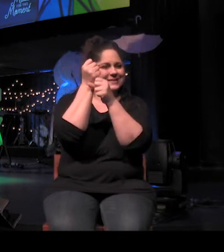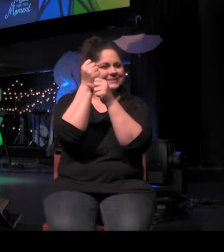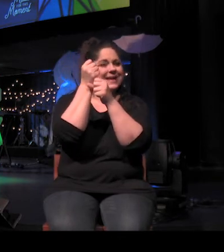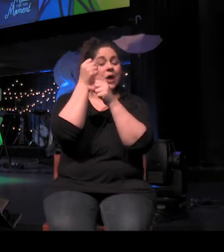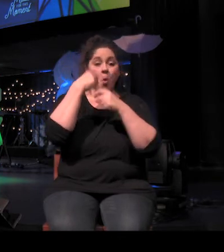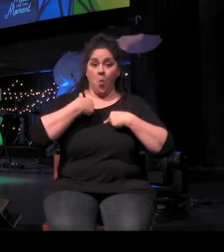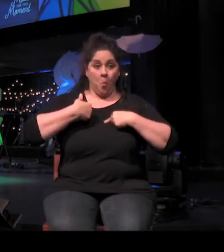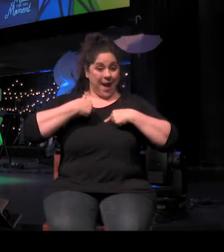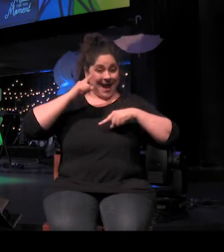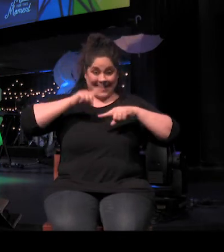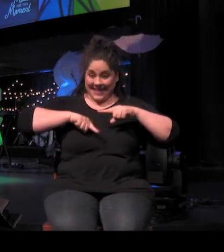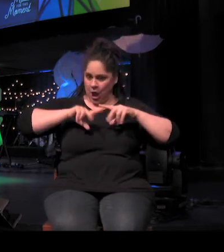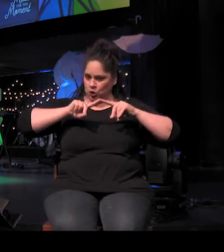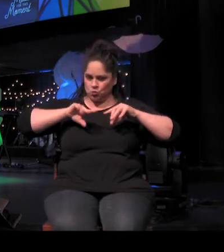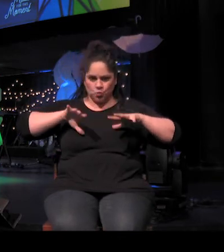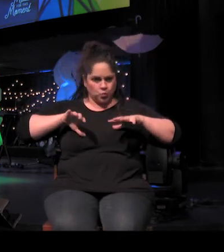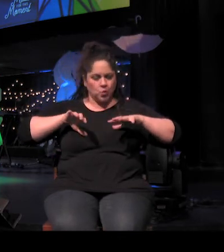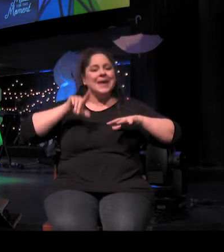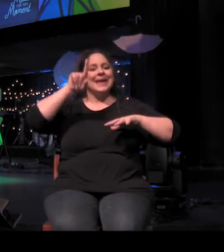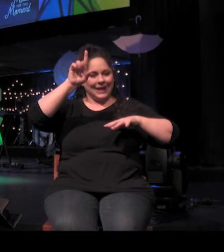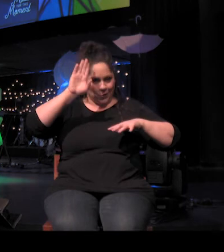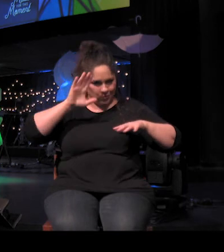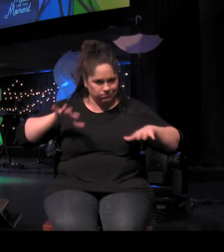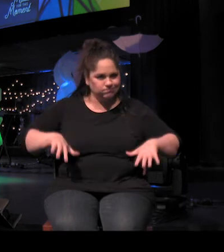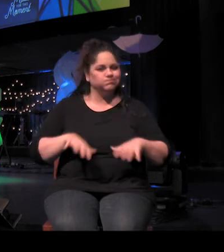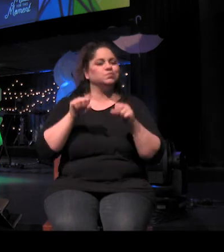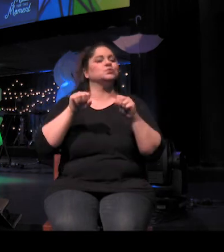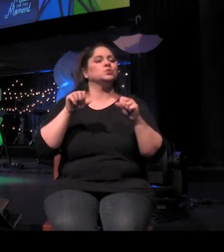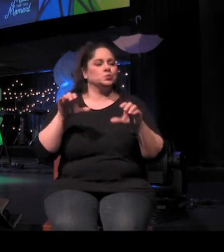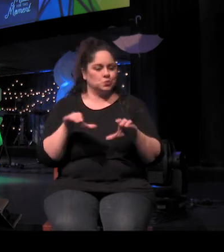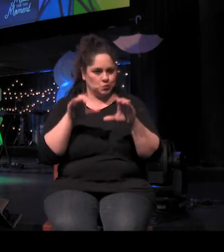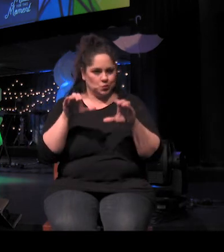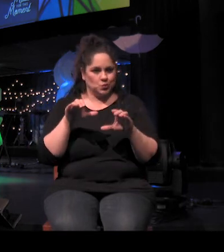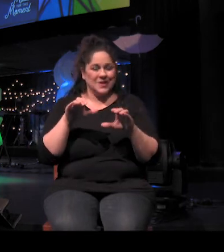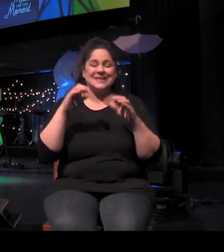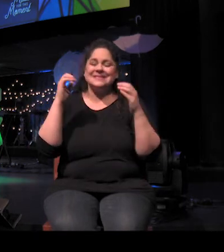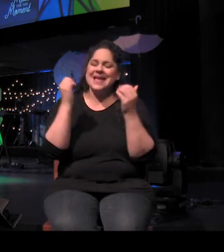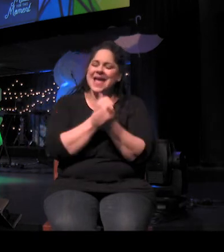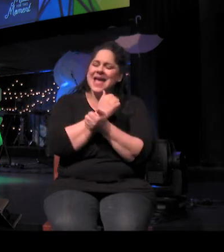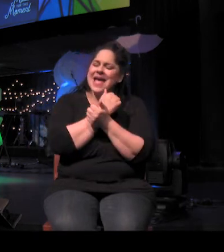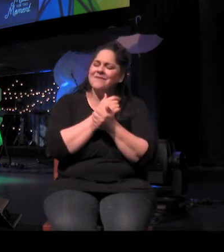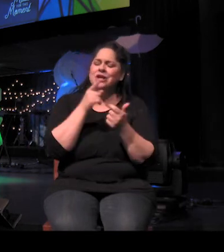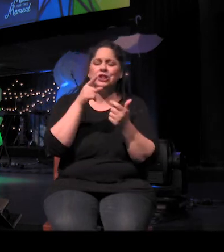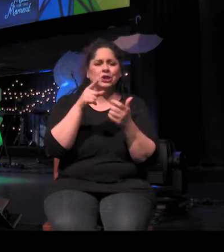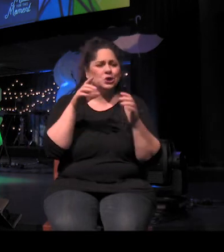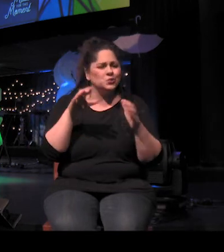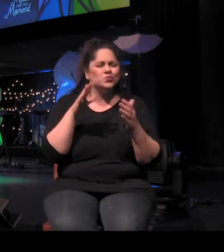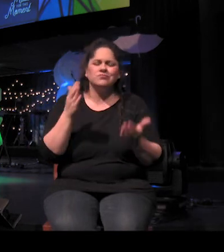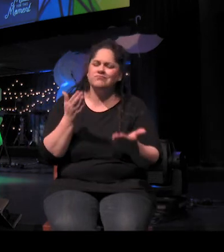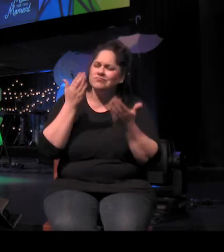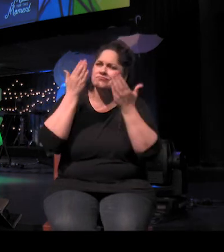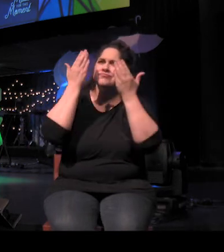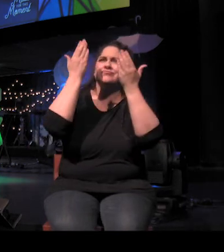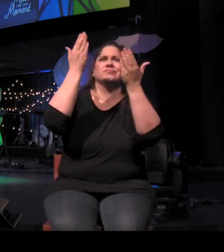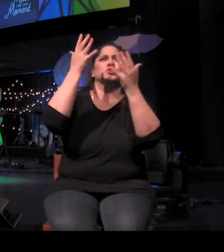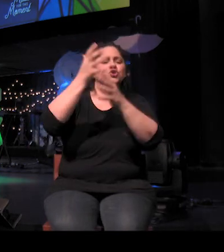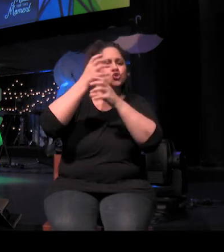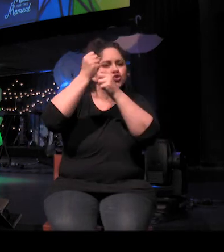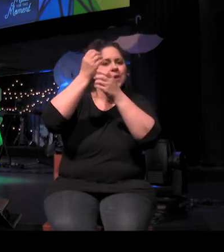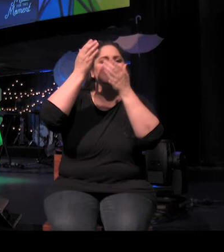we cannot do. Psalm 37 verse 5 says, commit everything you do to the Lord. Trust him and